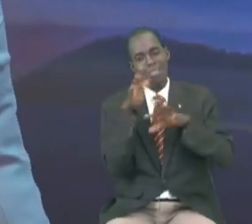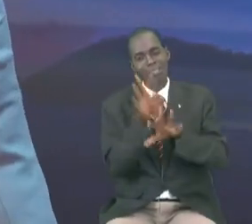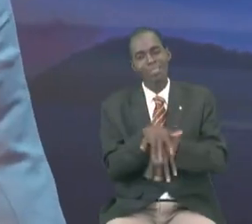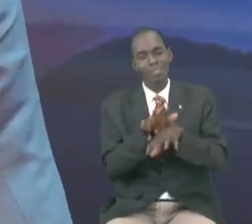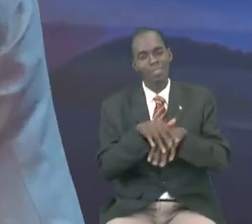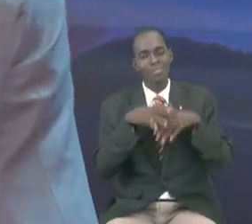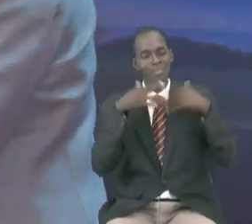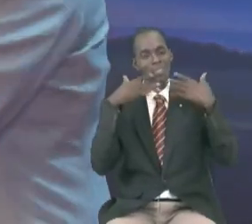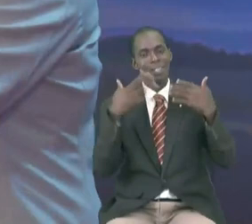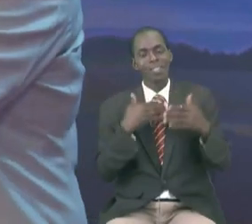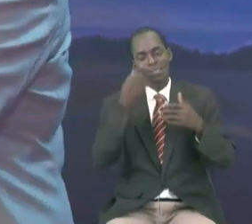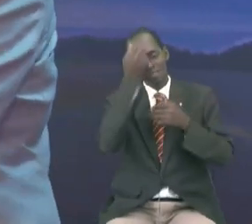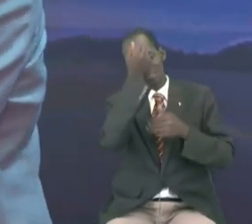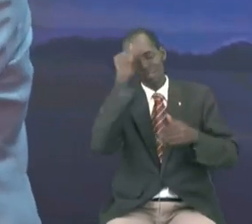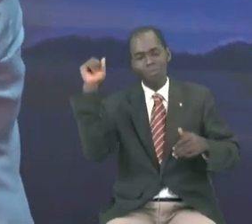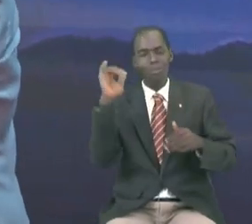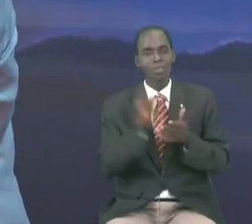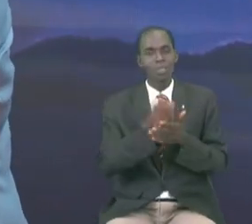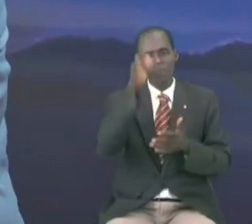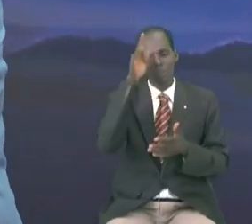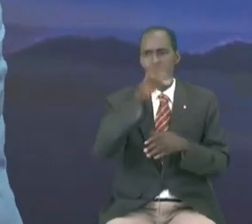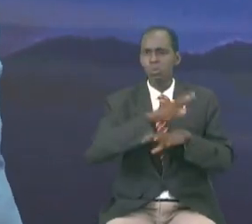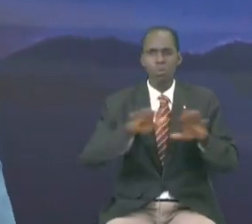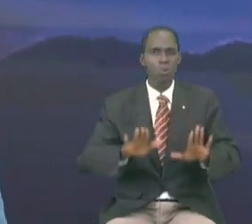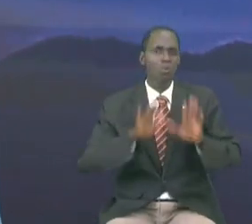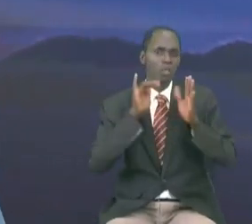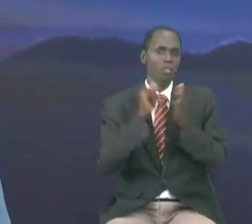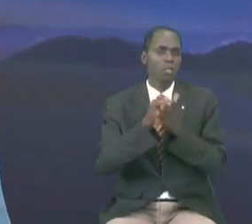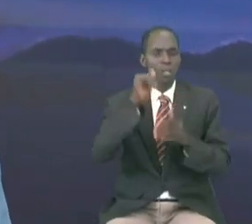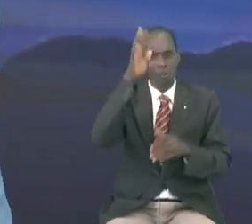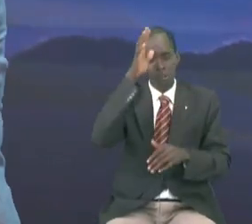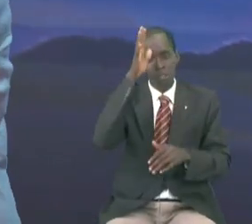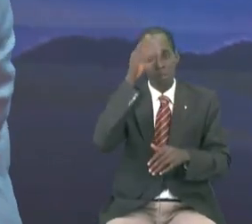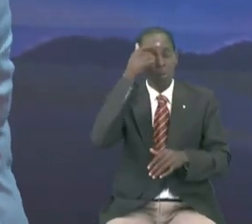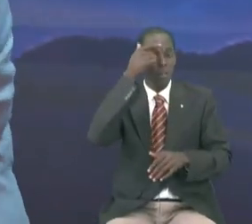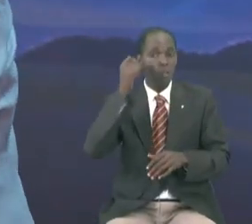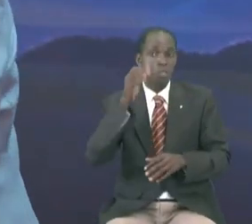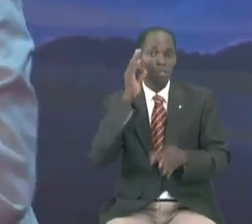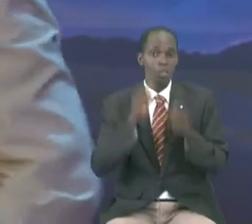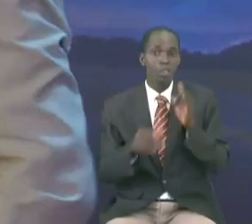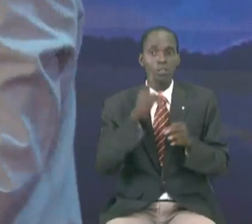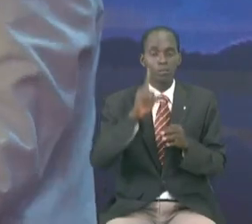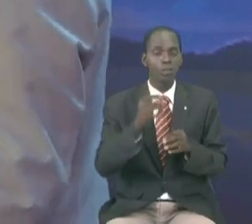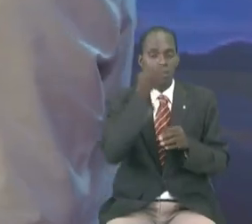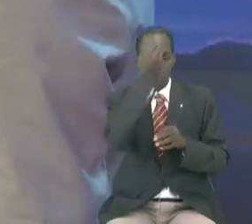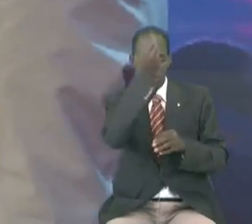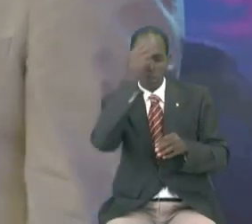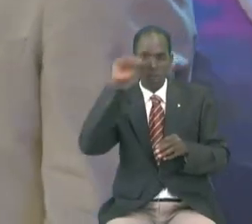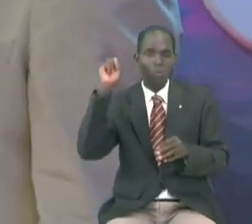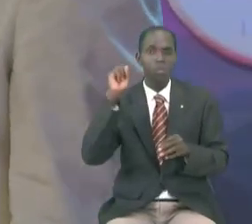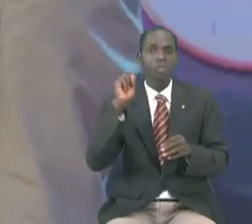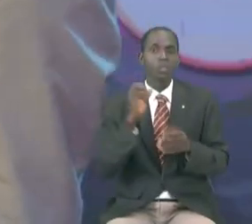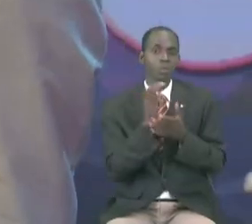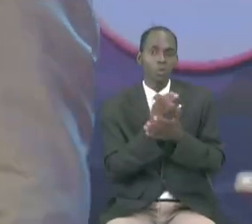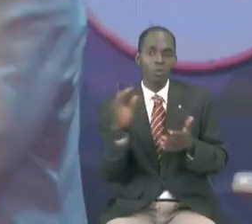and when you disobey somebody that God has put upon you as an authority, and he